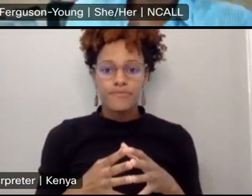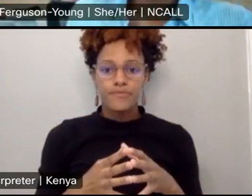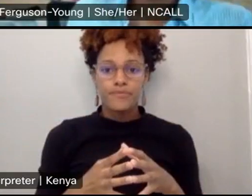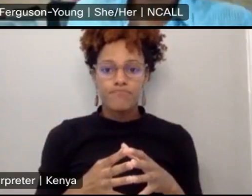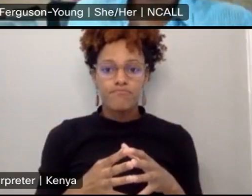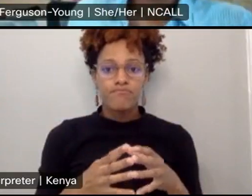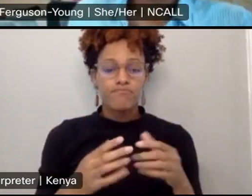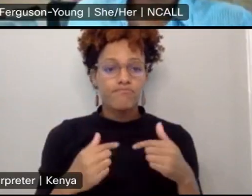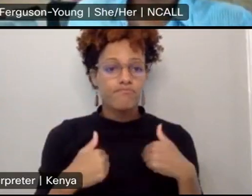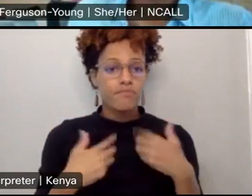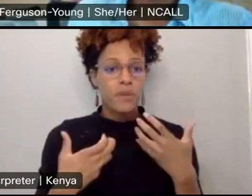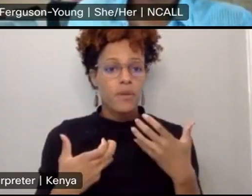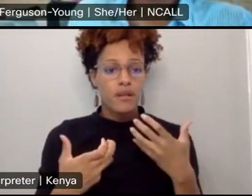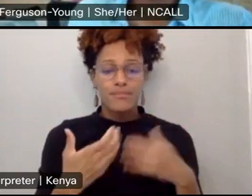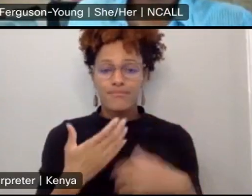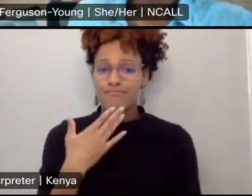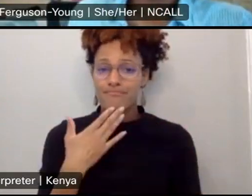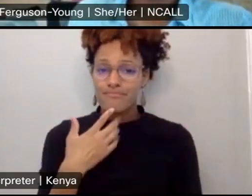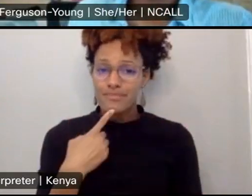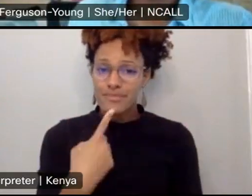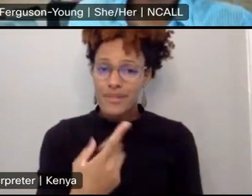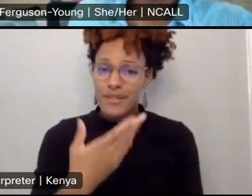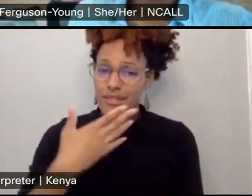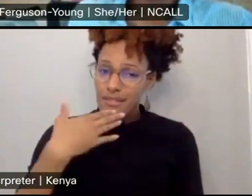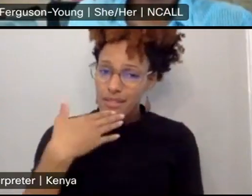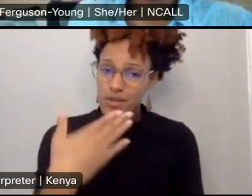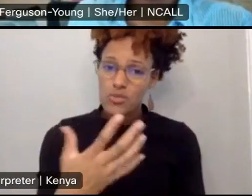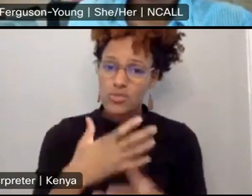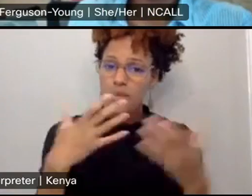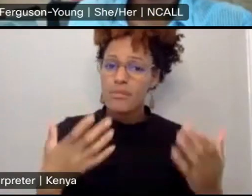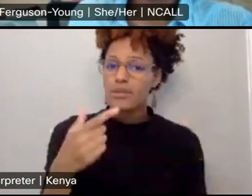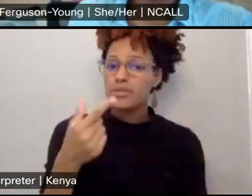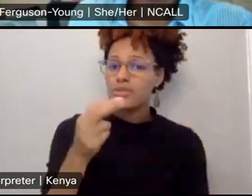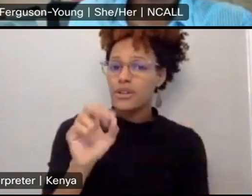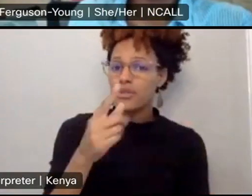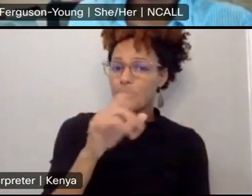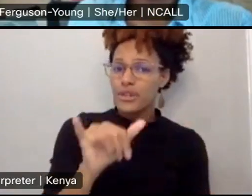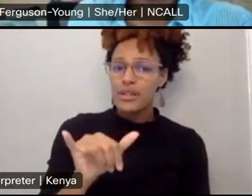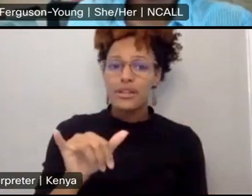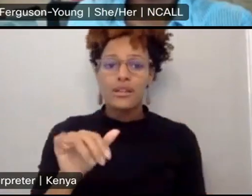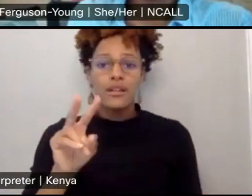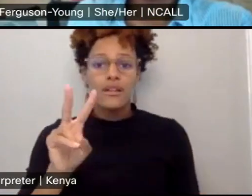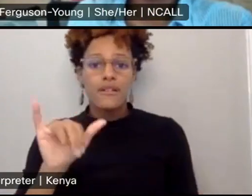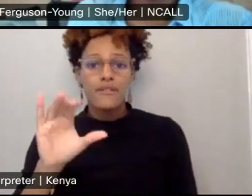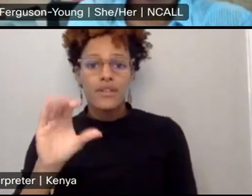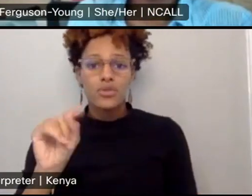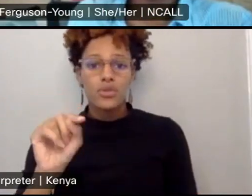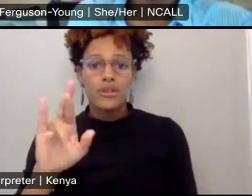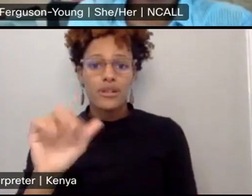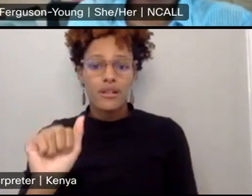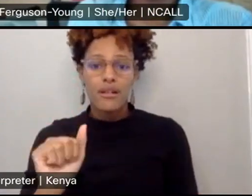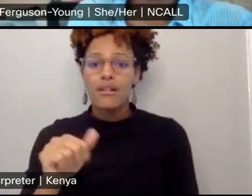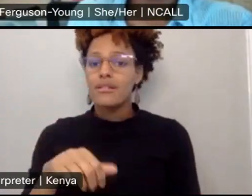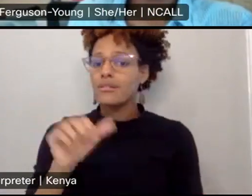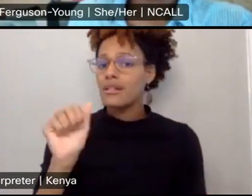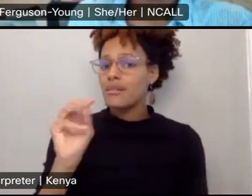I just want to say thank you so much, Gregory, Victoria, and Amanda. It was so great to have you